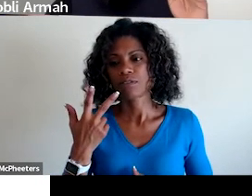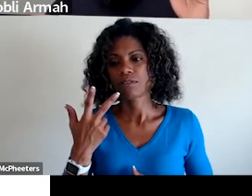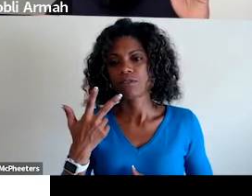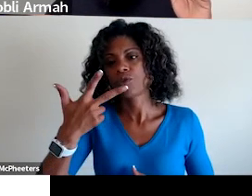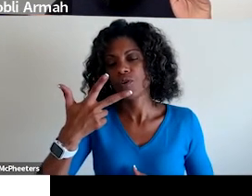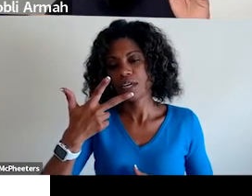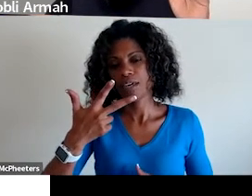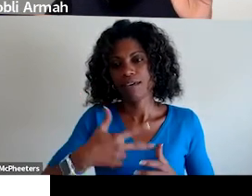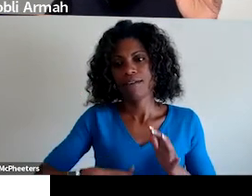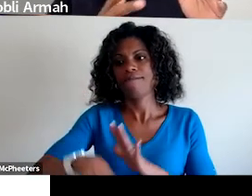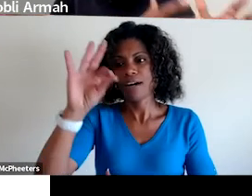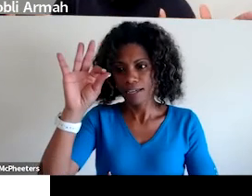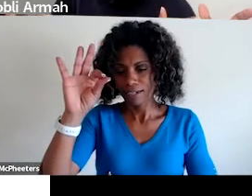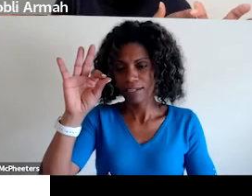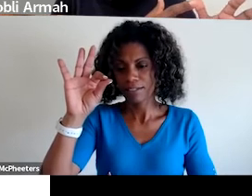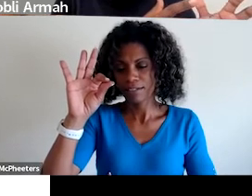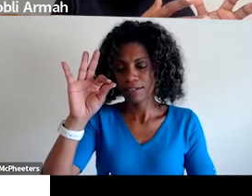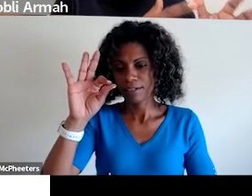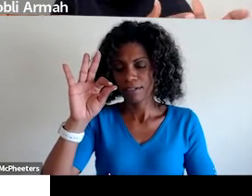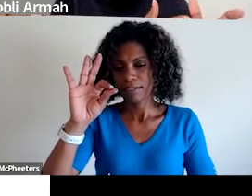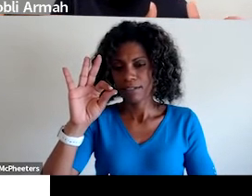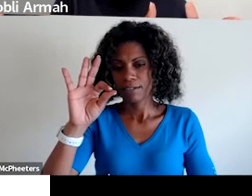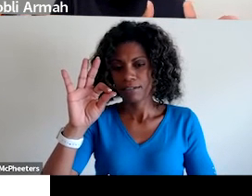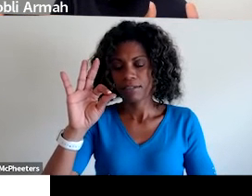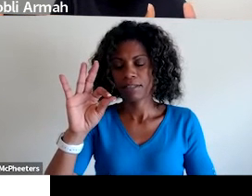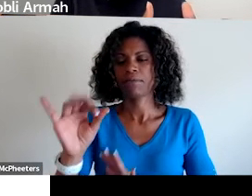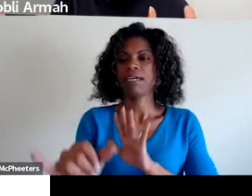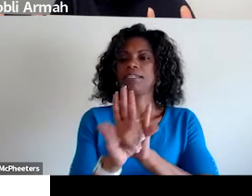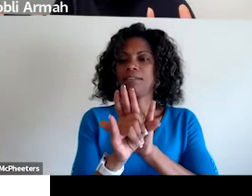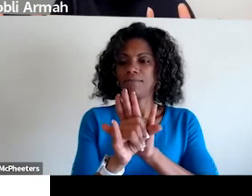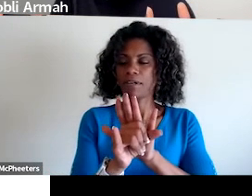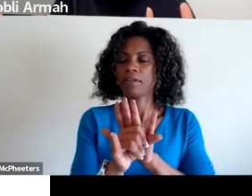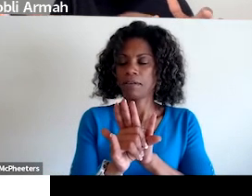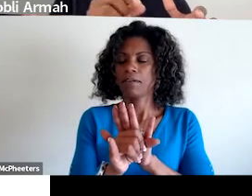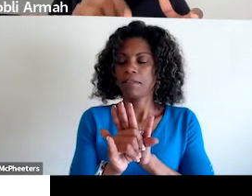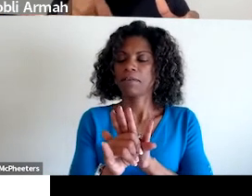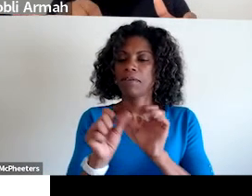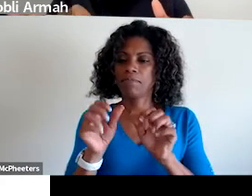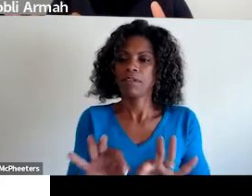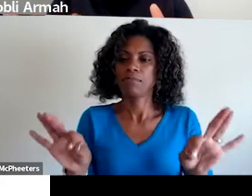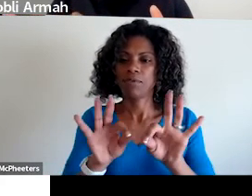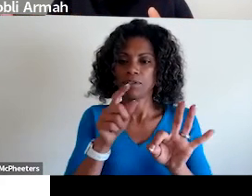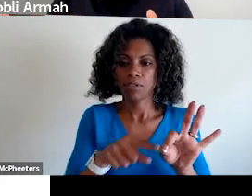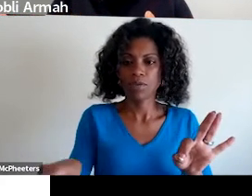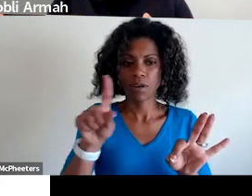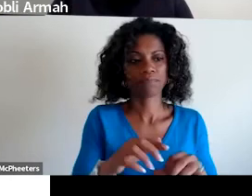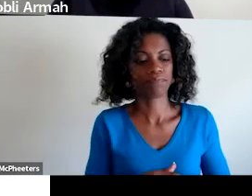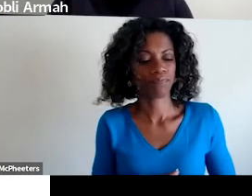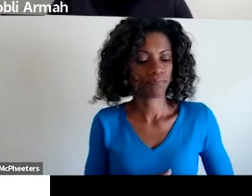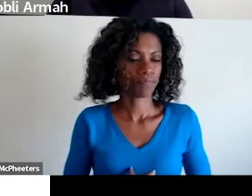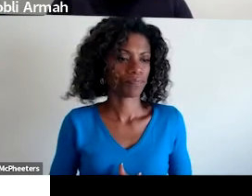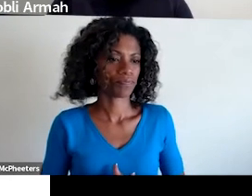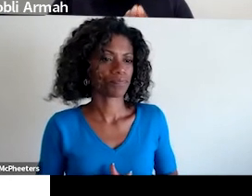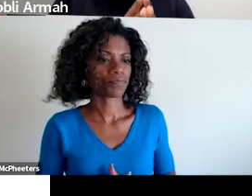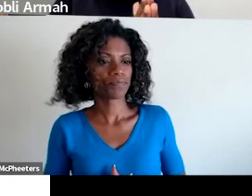finding is that we know that trust in the nonprofit sector saw a slight downturn during the pandemic,